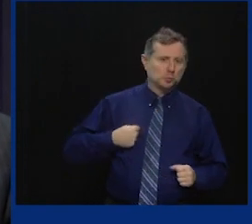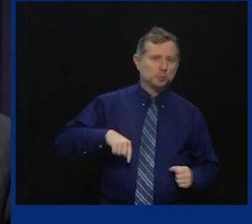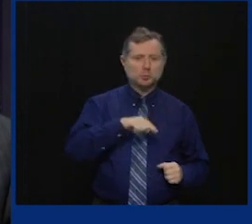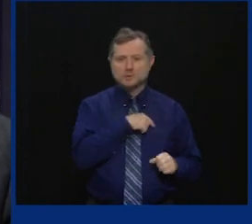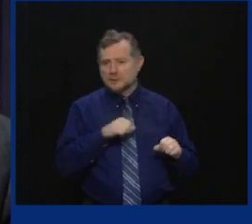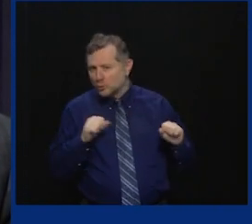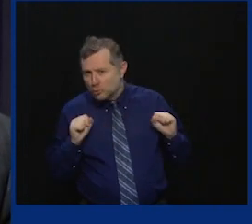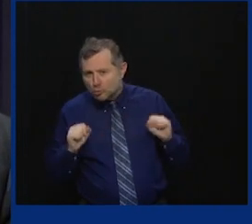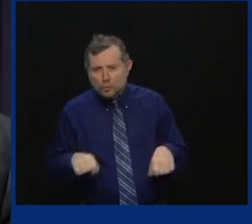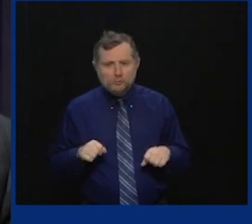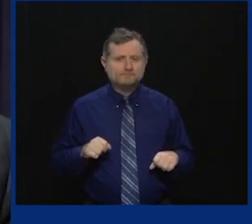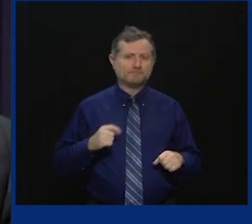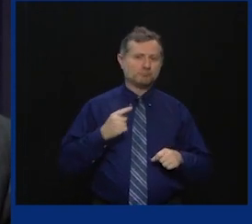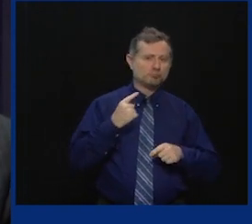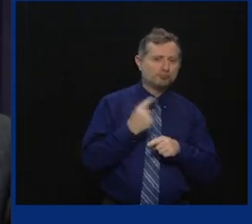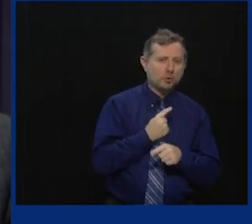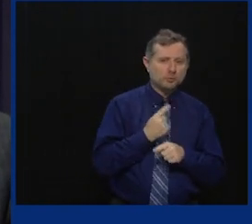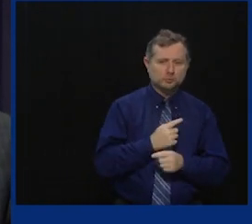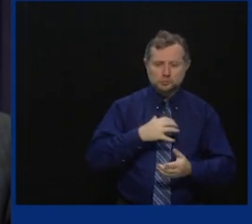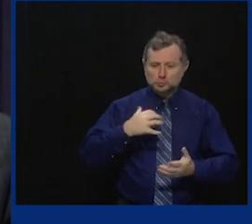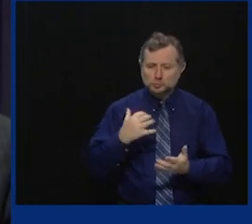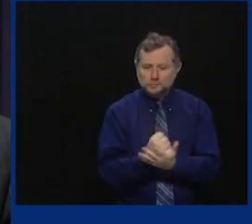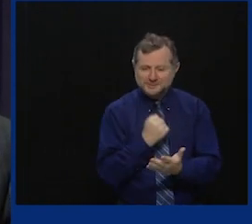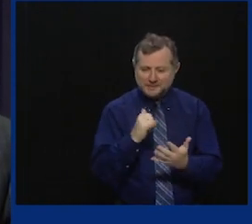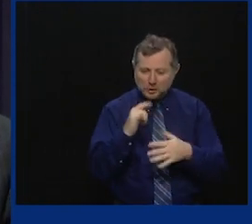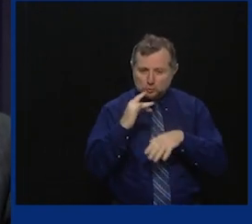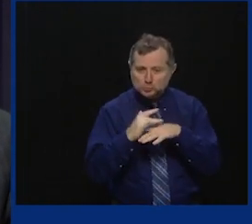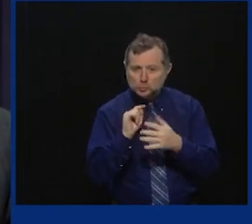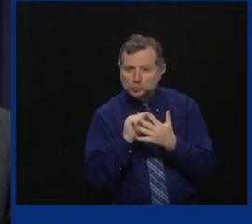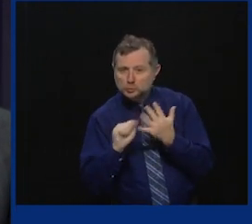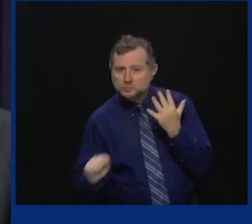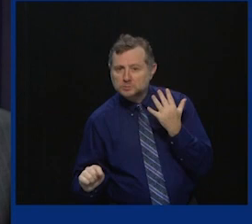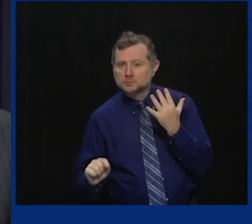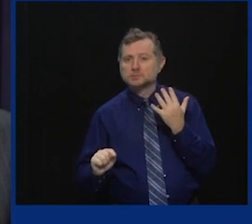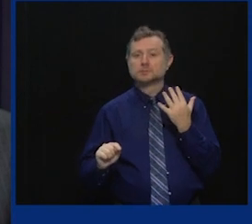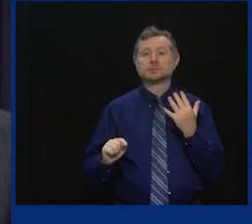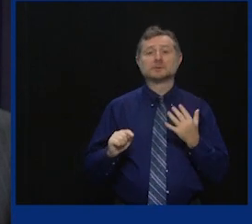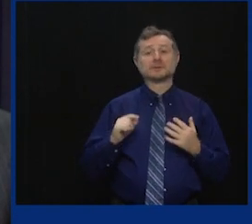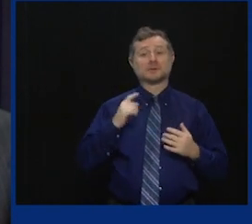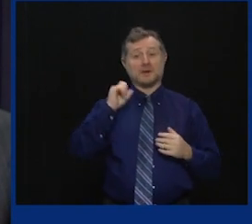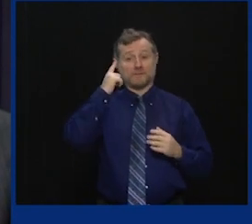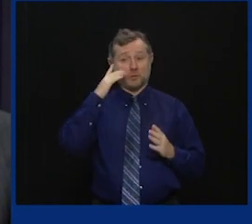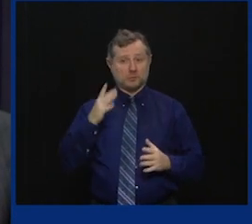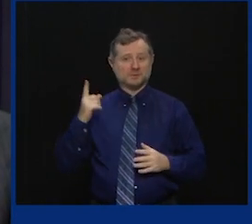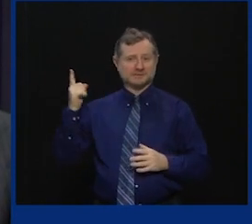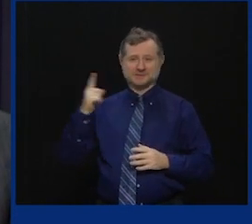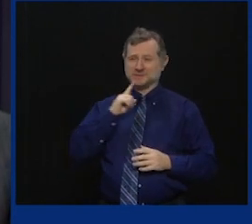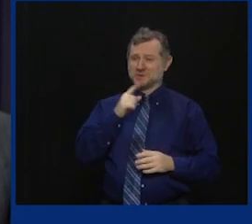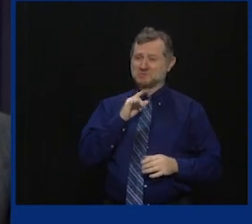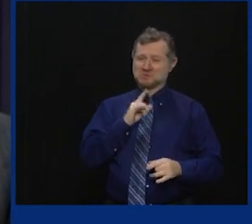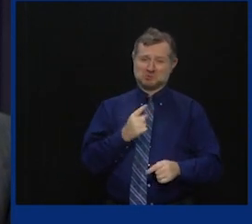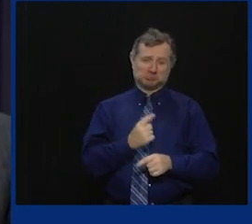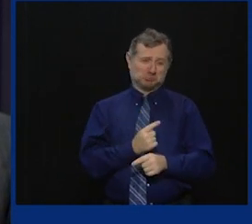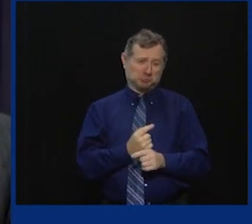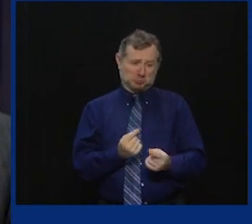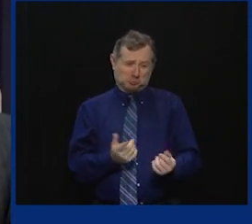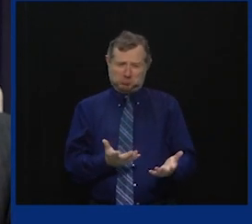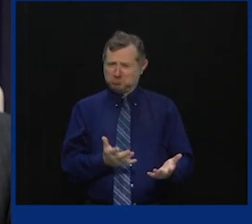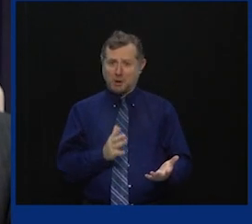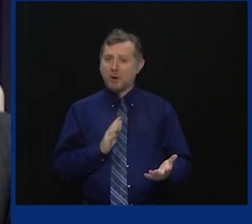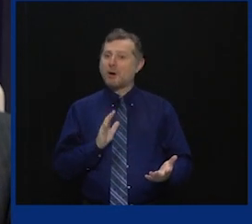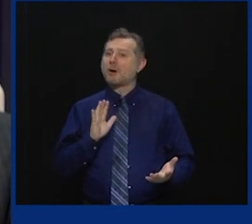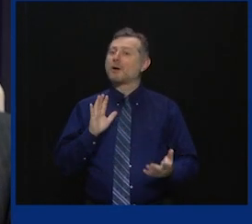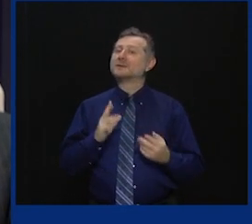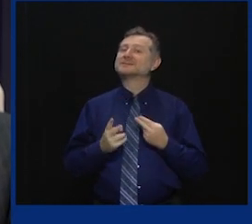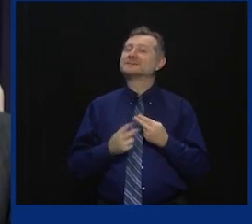properly use our resources. And I heard the governor talk about it's the right thing to do, it saves money. I